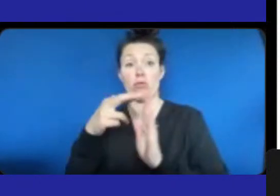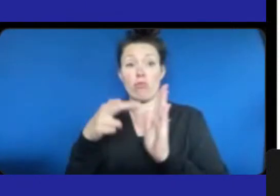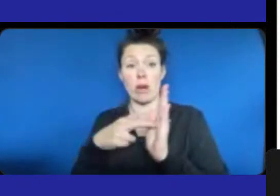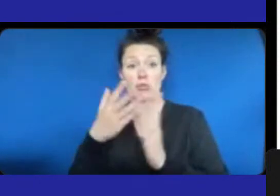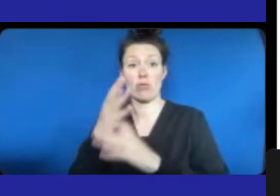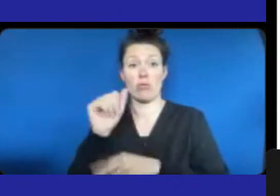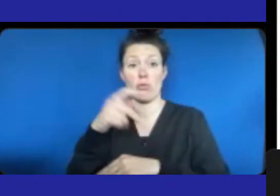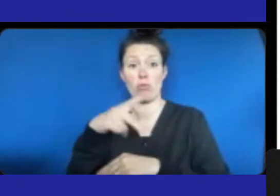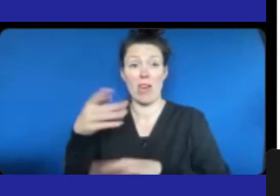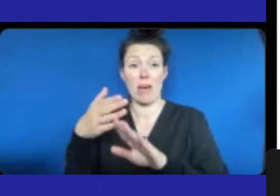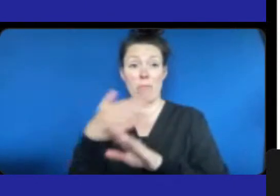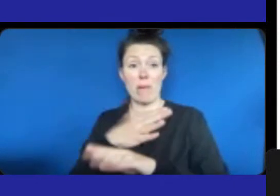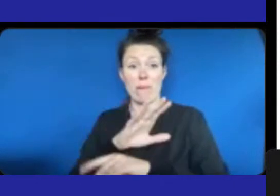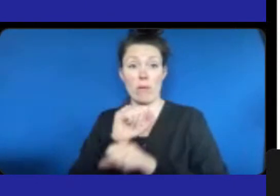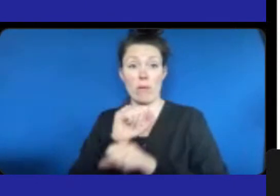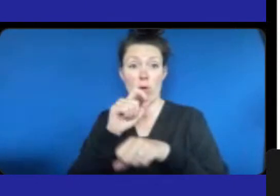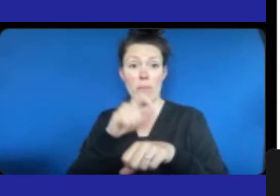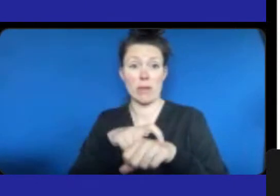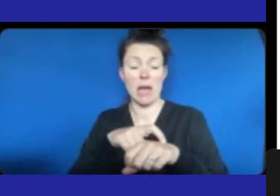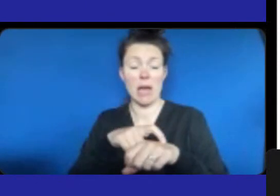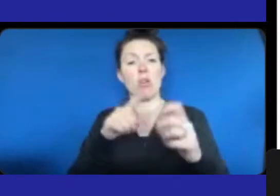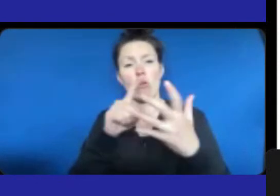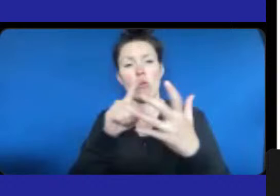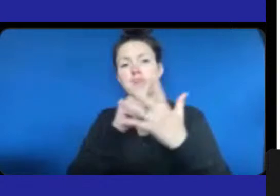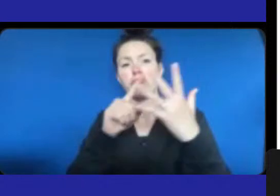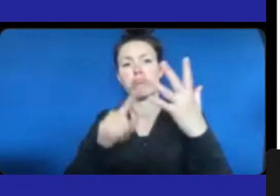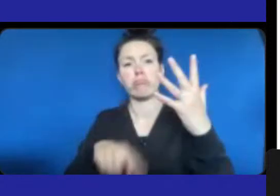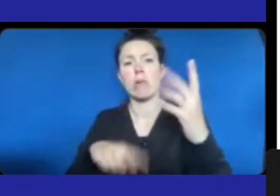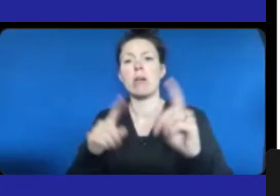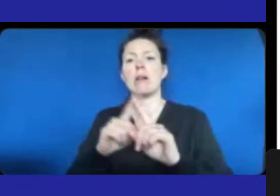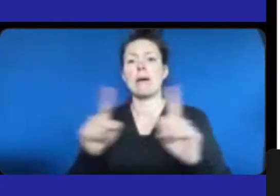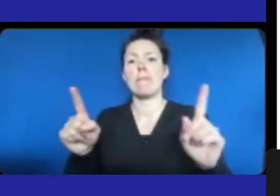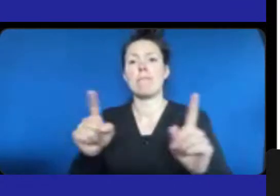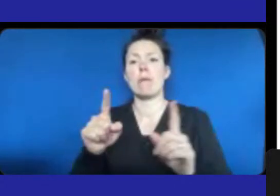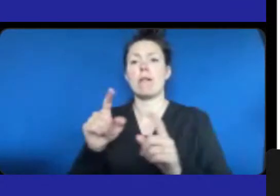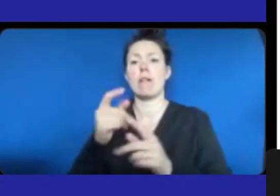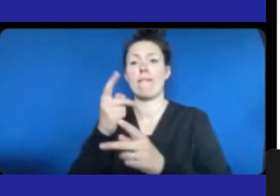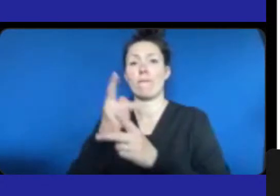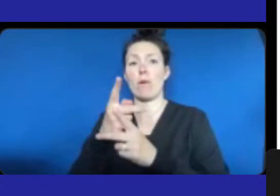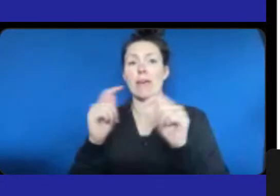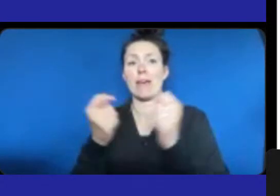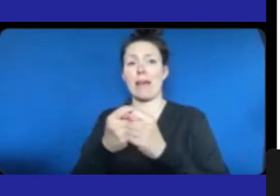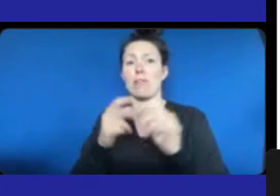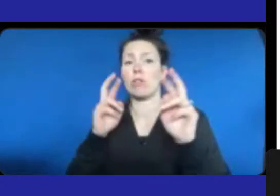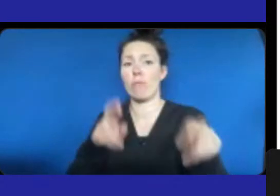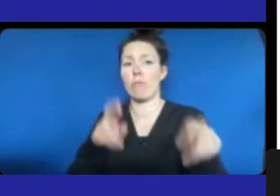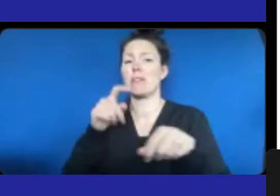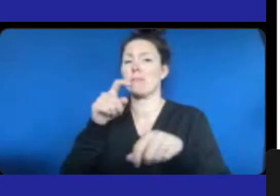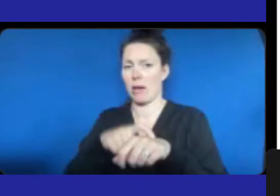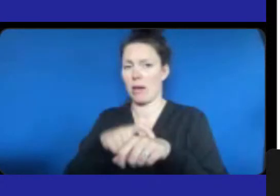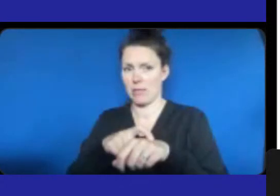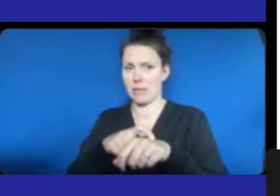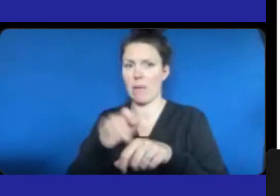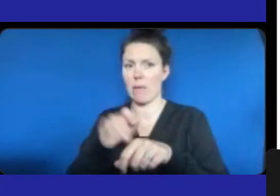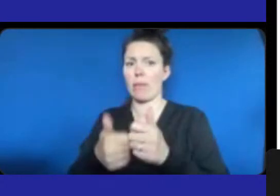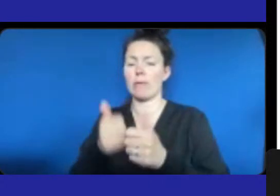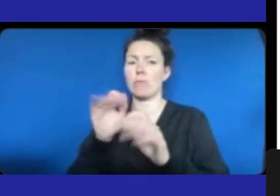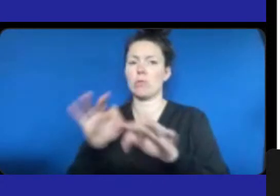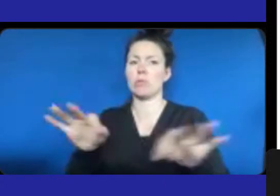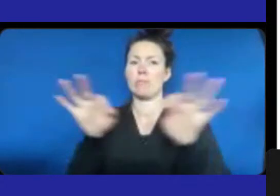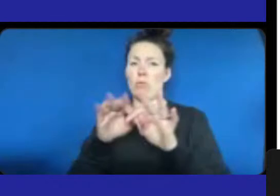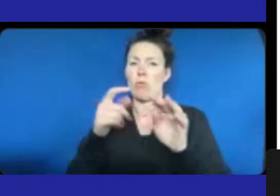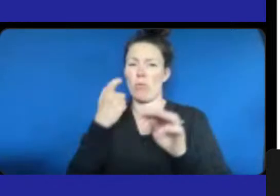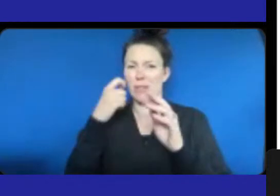there's a number of different ones we check, but that one about care team response time is the one that we've been focusing on most with